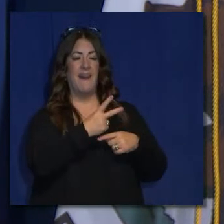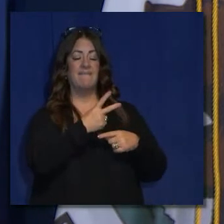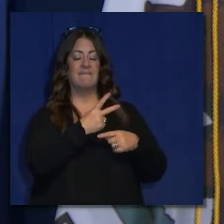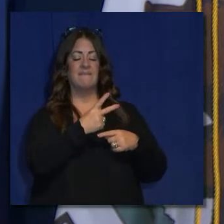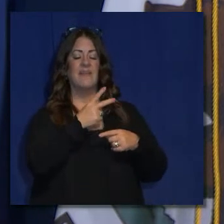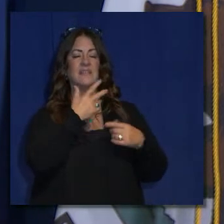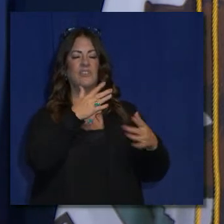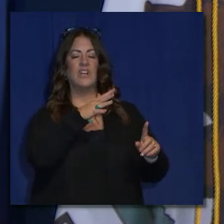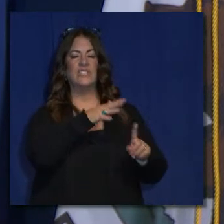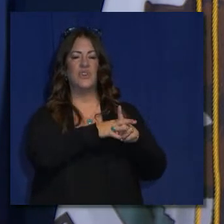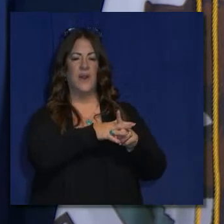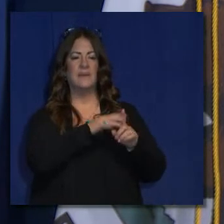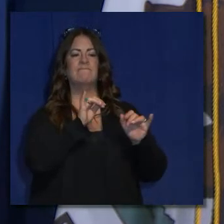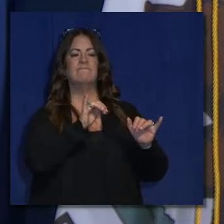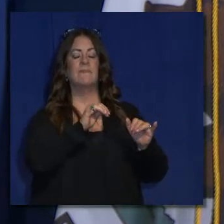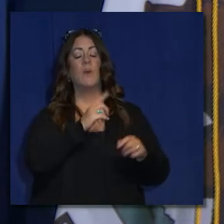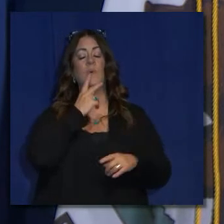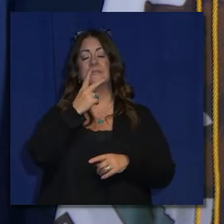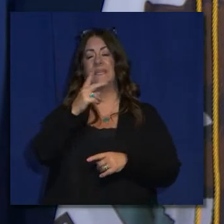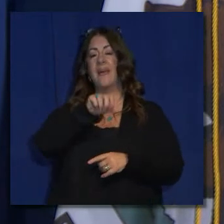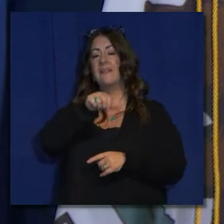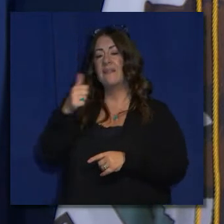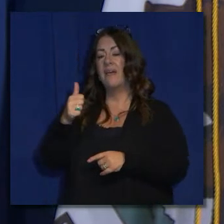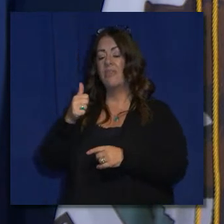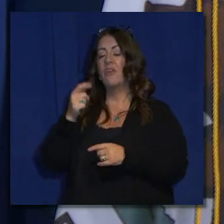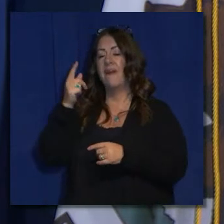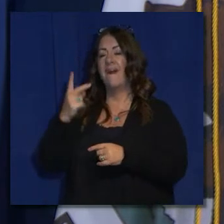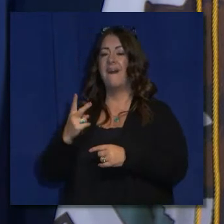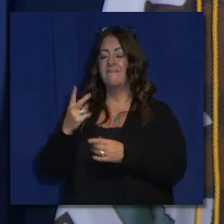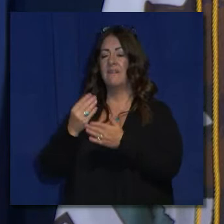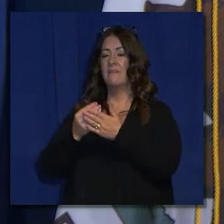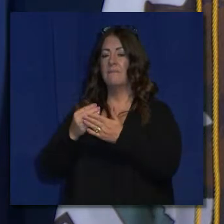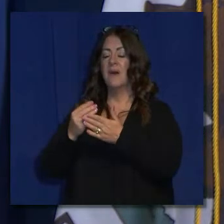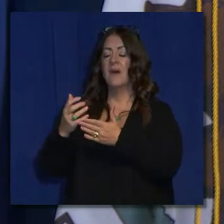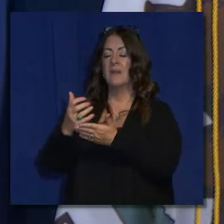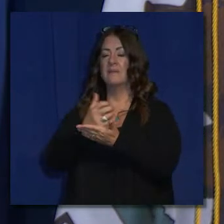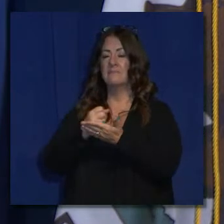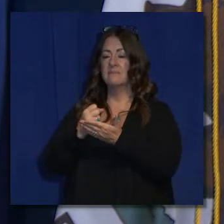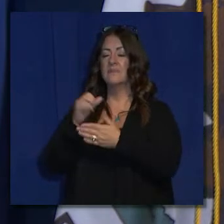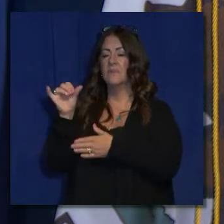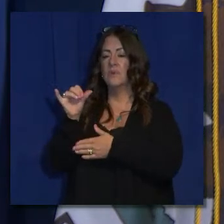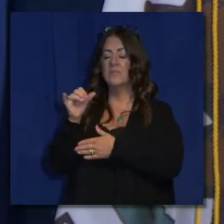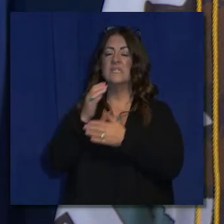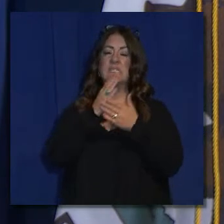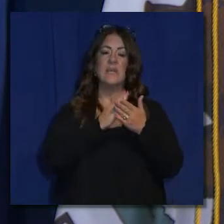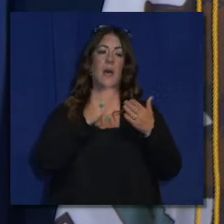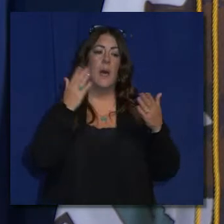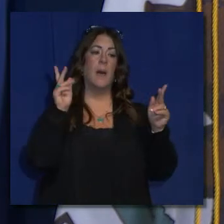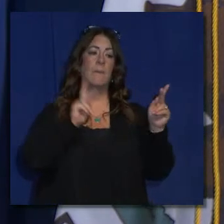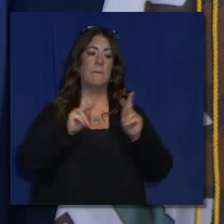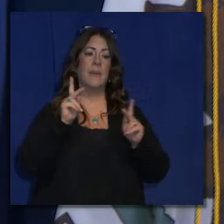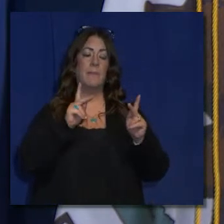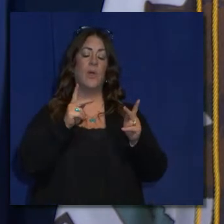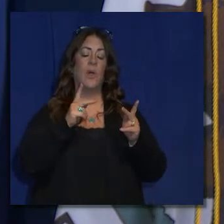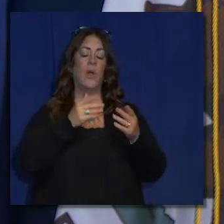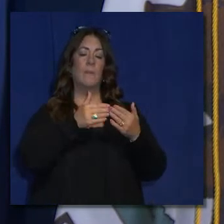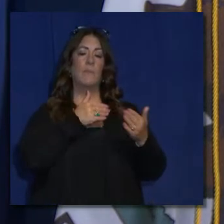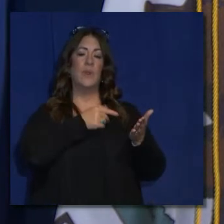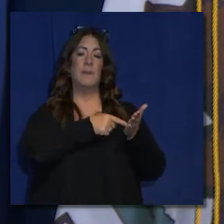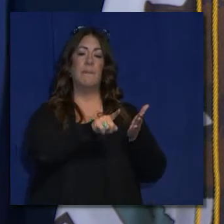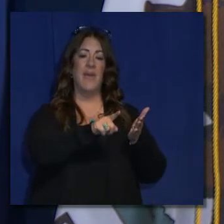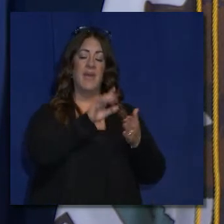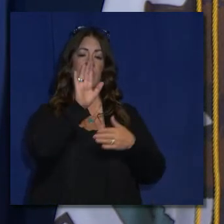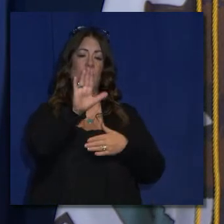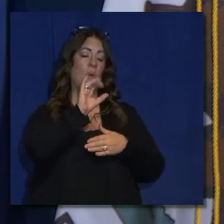that we're going to see another half of it later. So people have prepaid under the corporate tax,